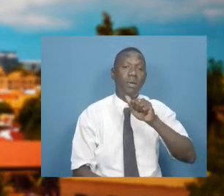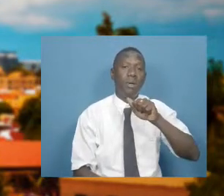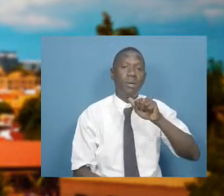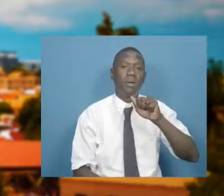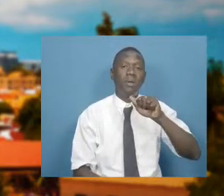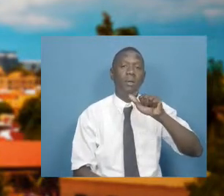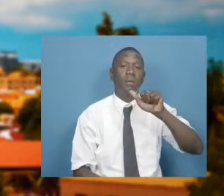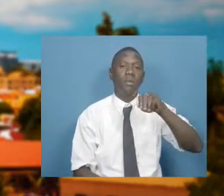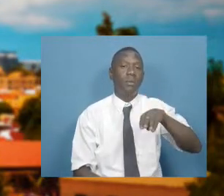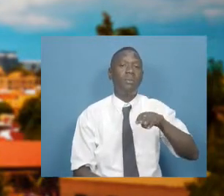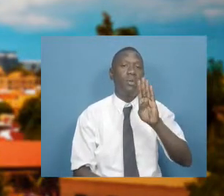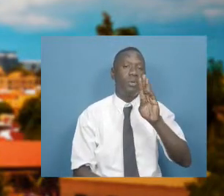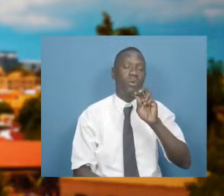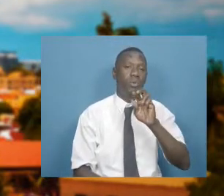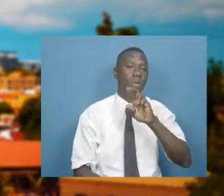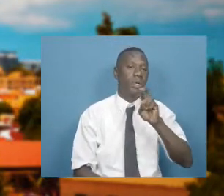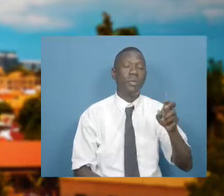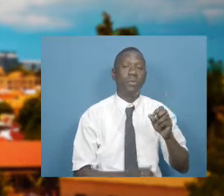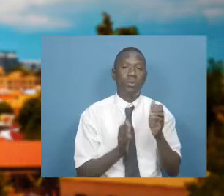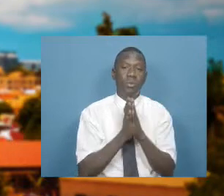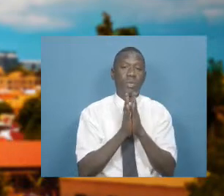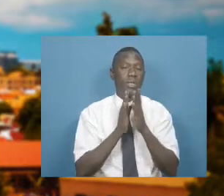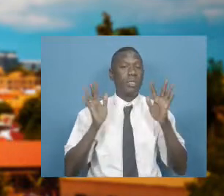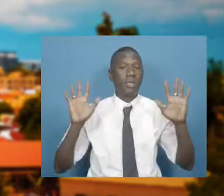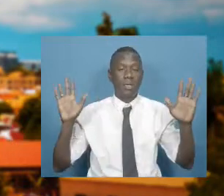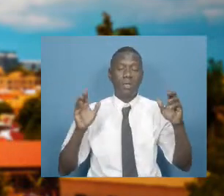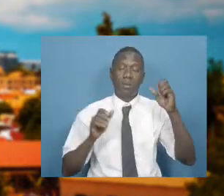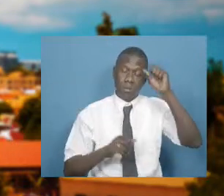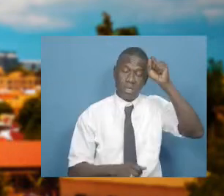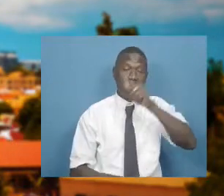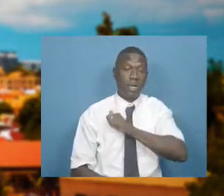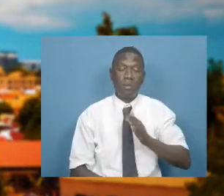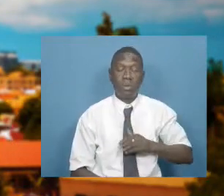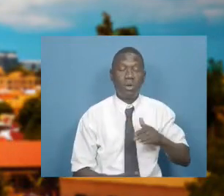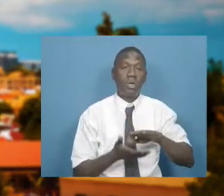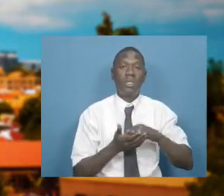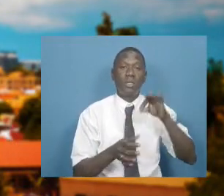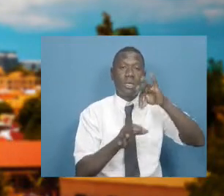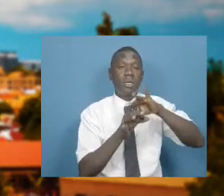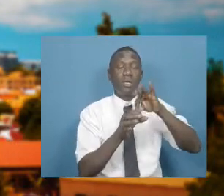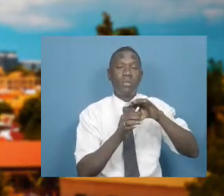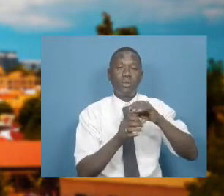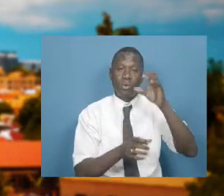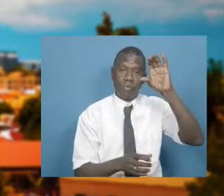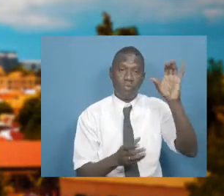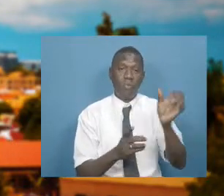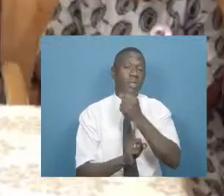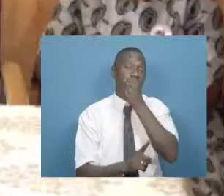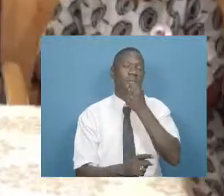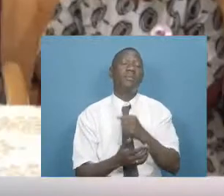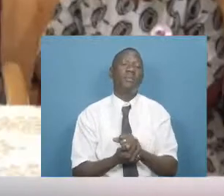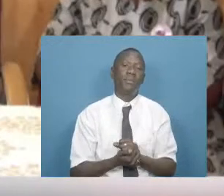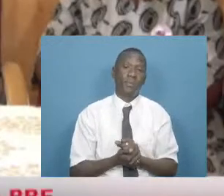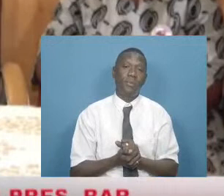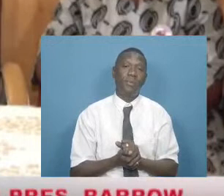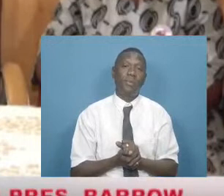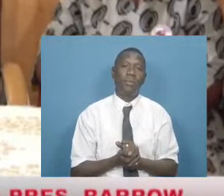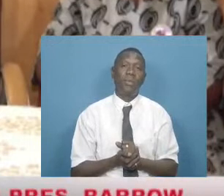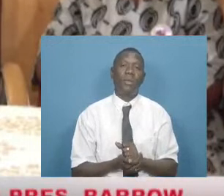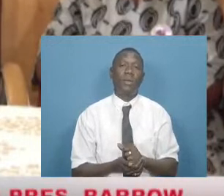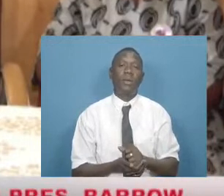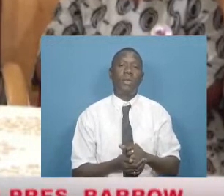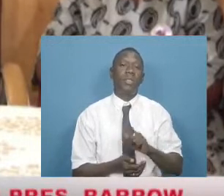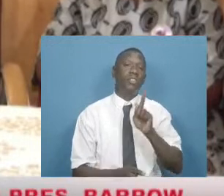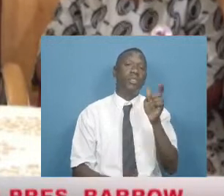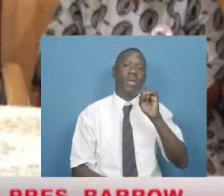congratulate President-elect Adama Barrow on his presidential re-election victory. Yahya Jao reports.